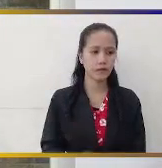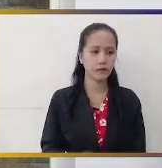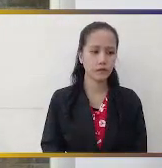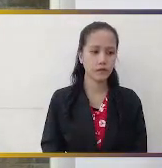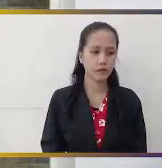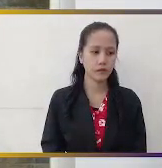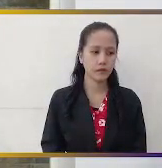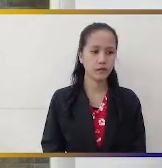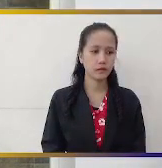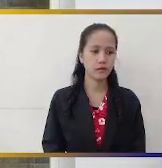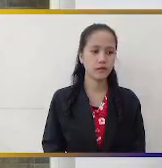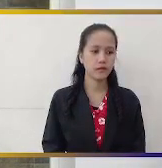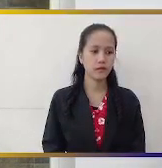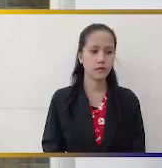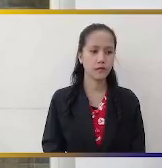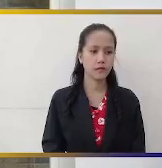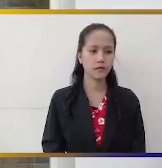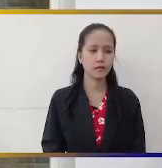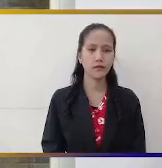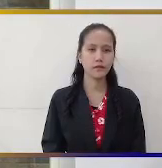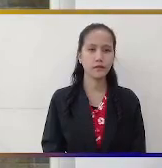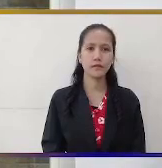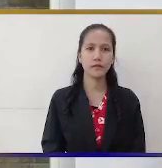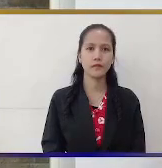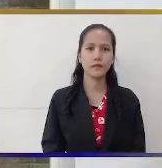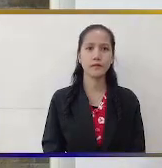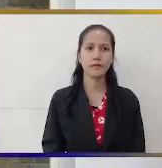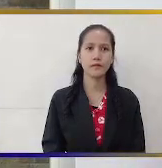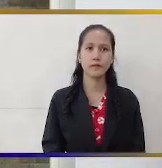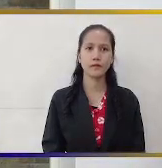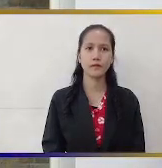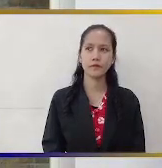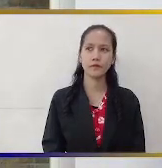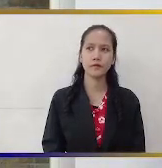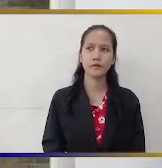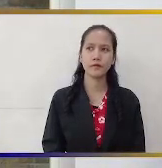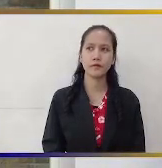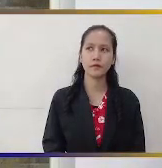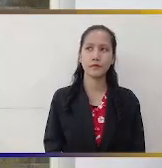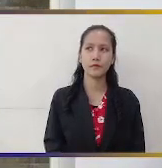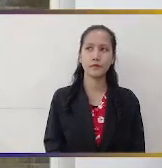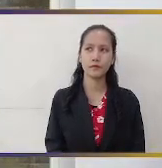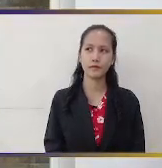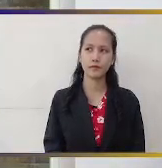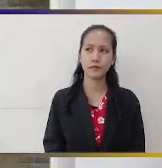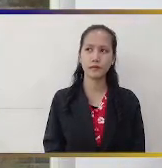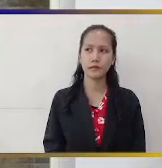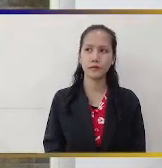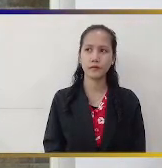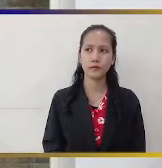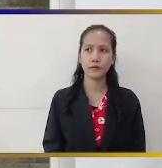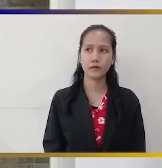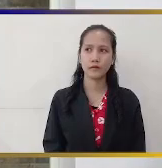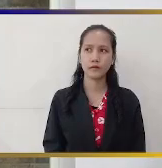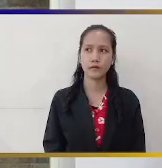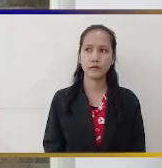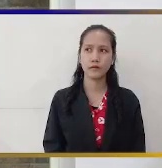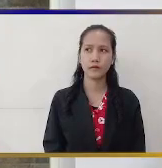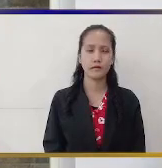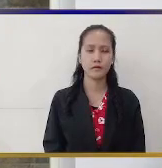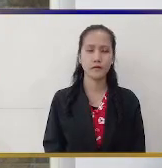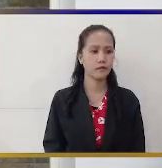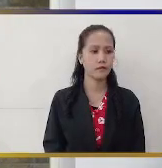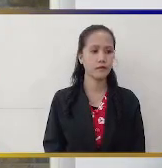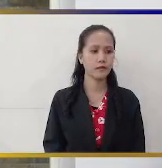henceforth know we Him no more. Because why? He's rose up and He's in heaven. But we still know Him when He was in the flesh. We don't know what He is